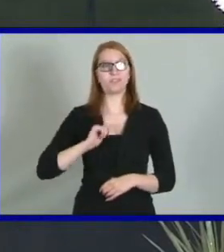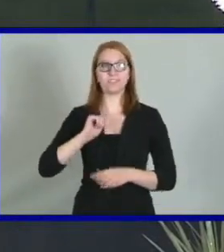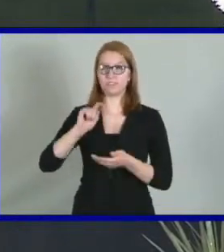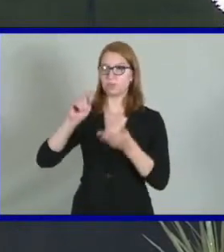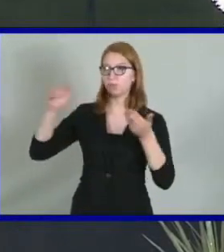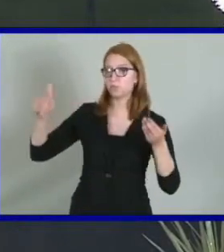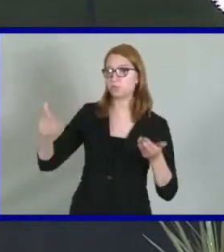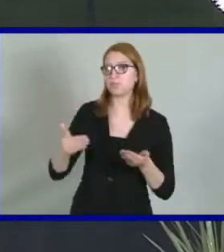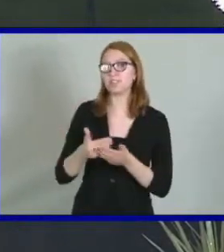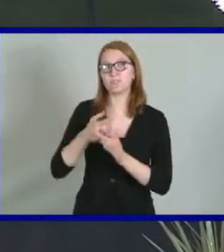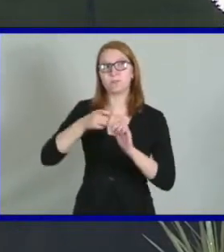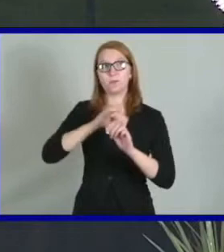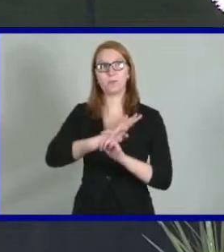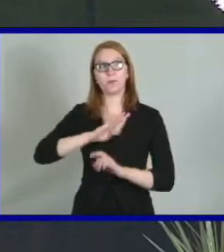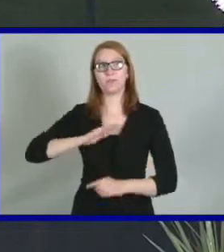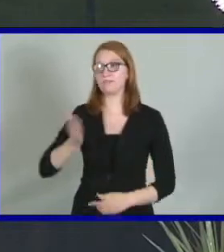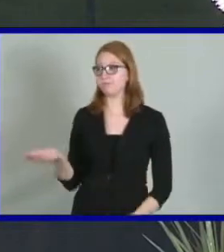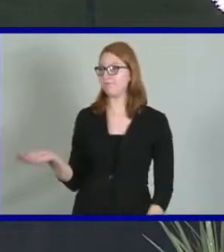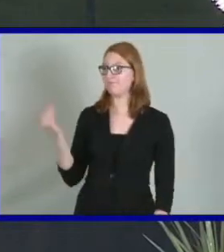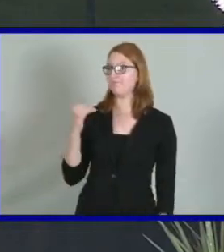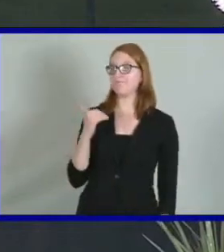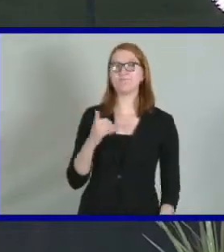board. Ms. DeMoss?